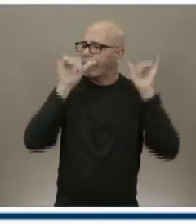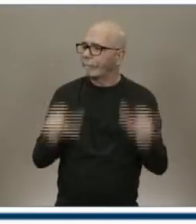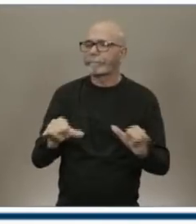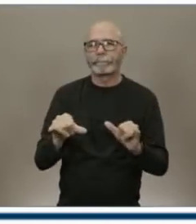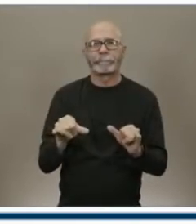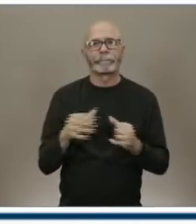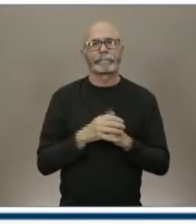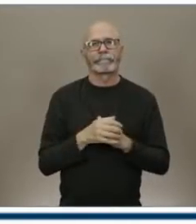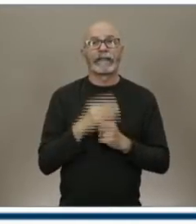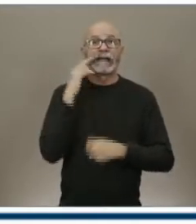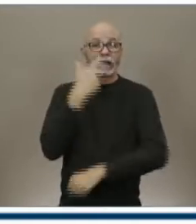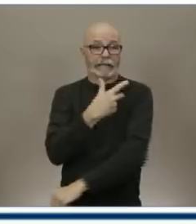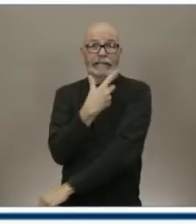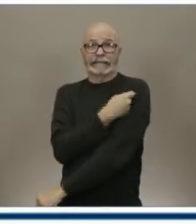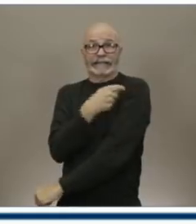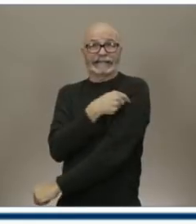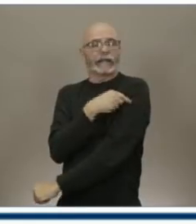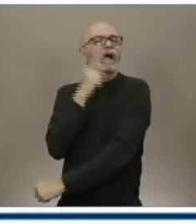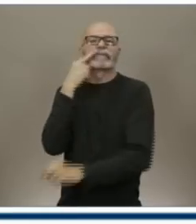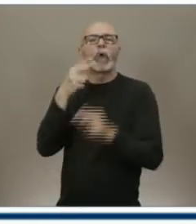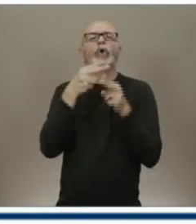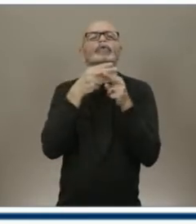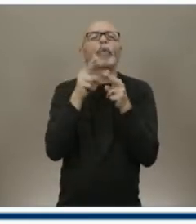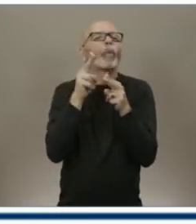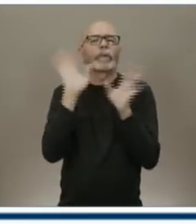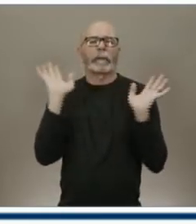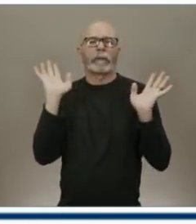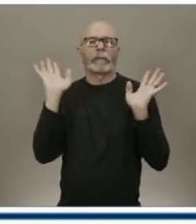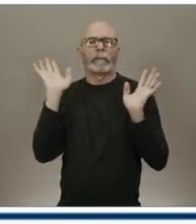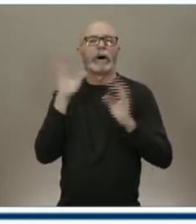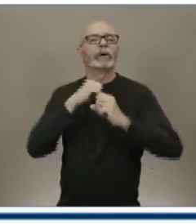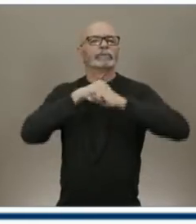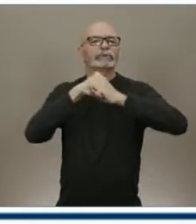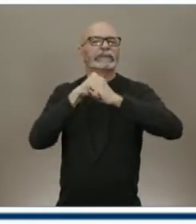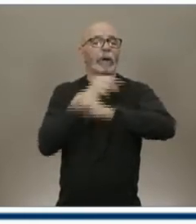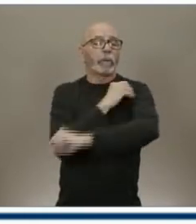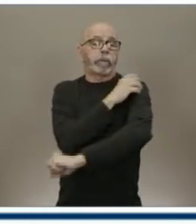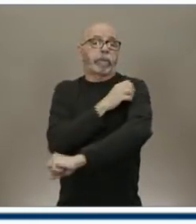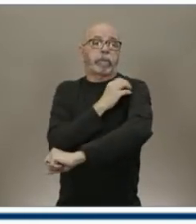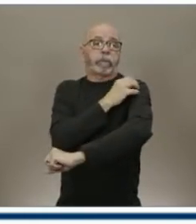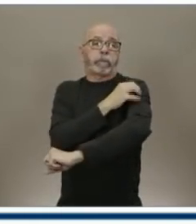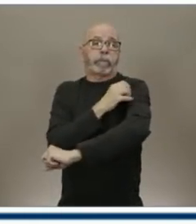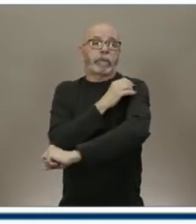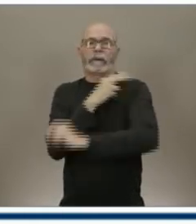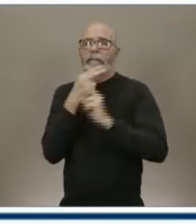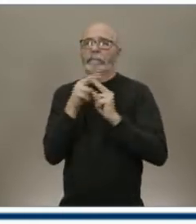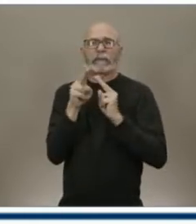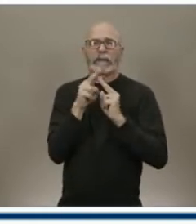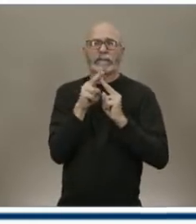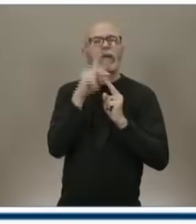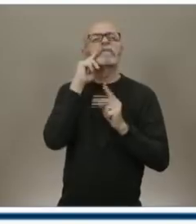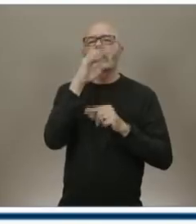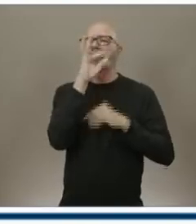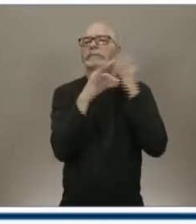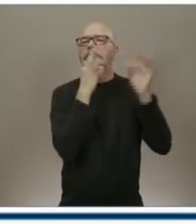short-term protection, and as we have more time with the clinical trials, we'll get better evidence on